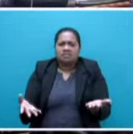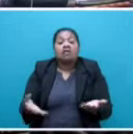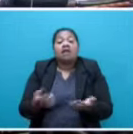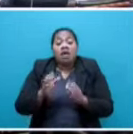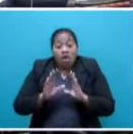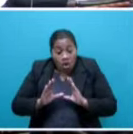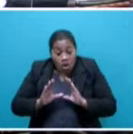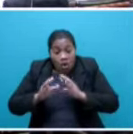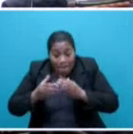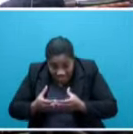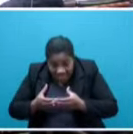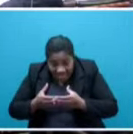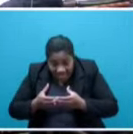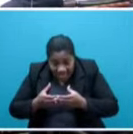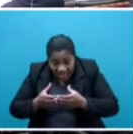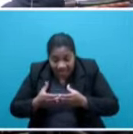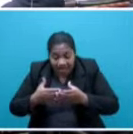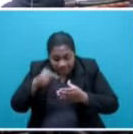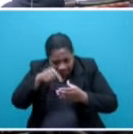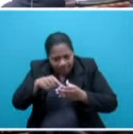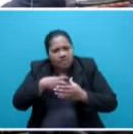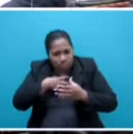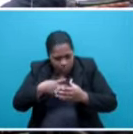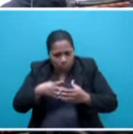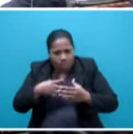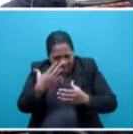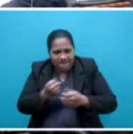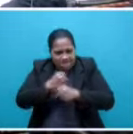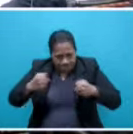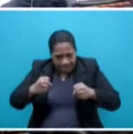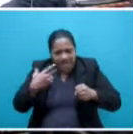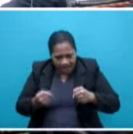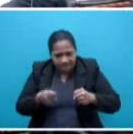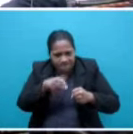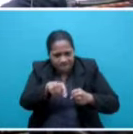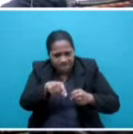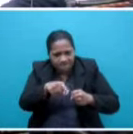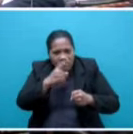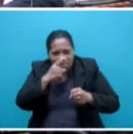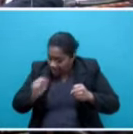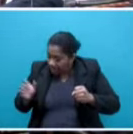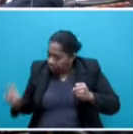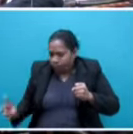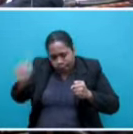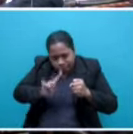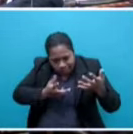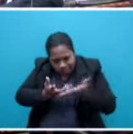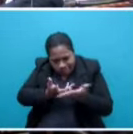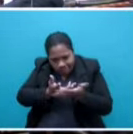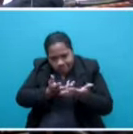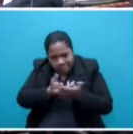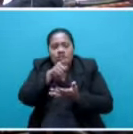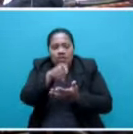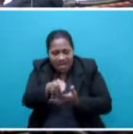committees are extremely powerful. And many of the members of the opposition, including some of the members from our side, actually have